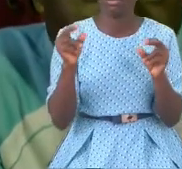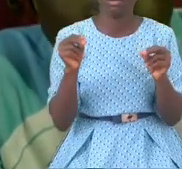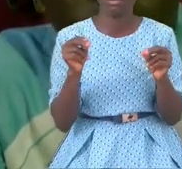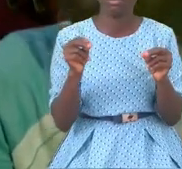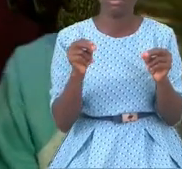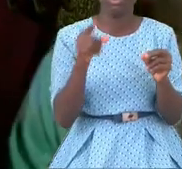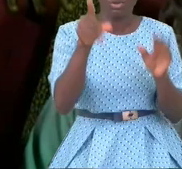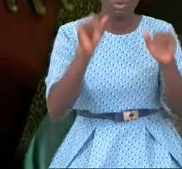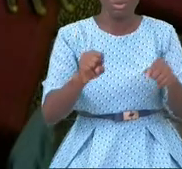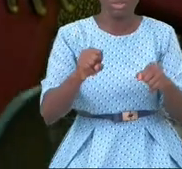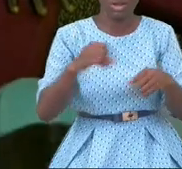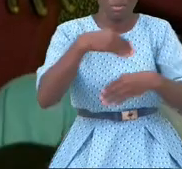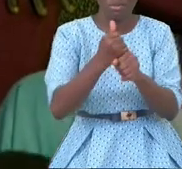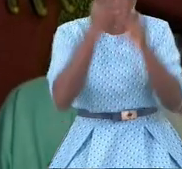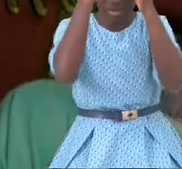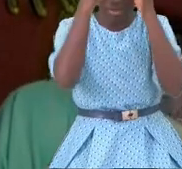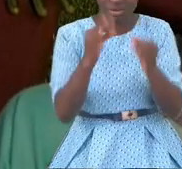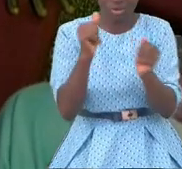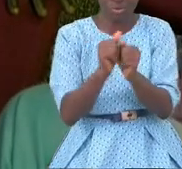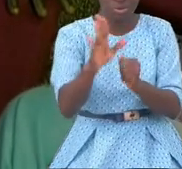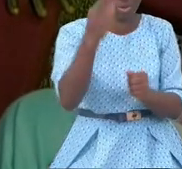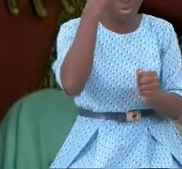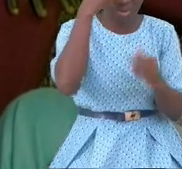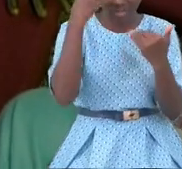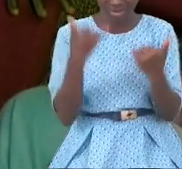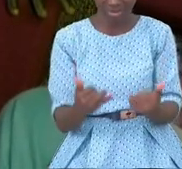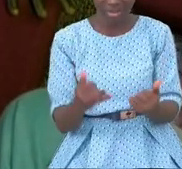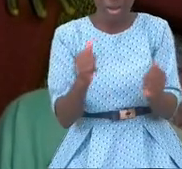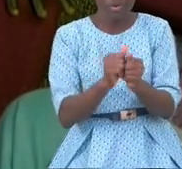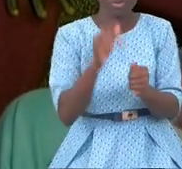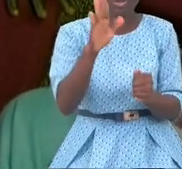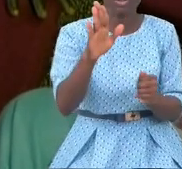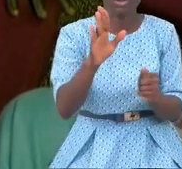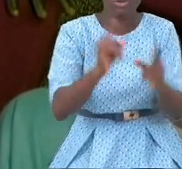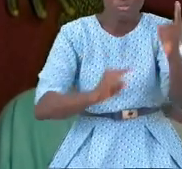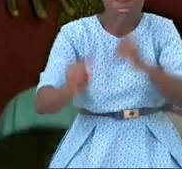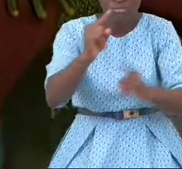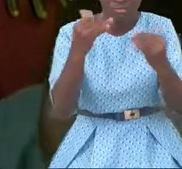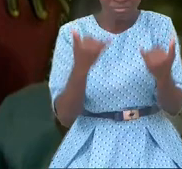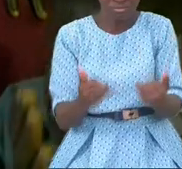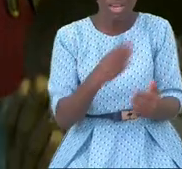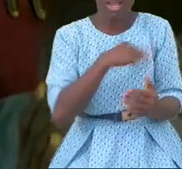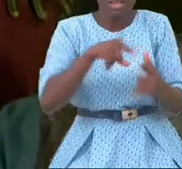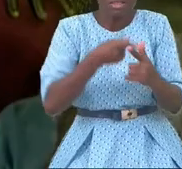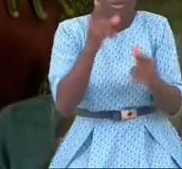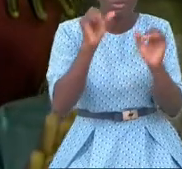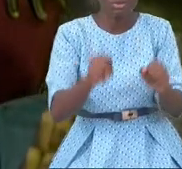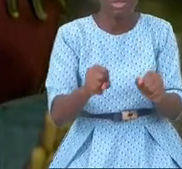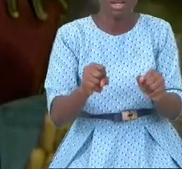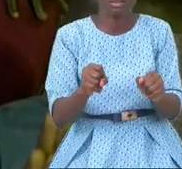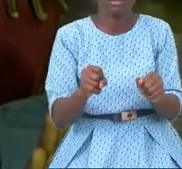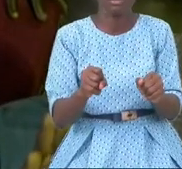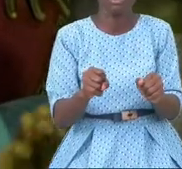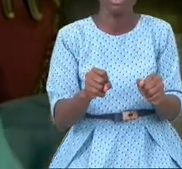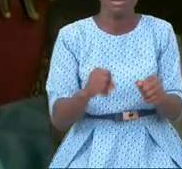eye and say, Jesus, you are now my Lord. You want him to be your Lord tonight, your Savior tonight, so